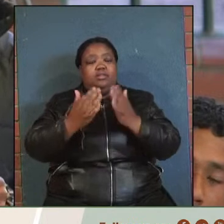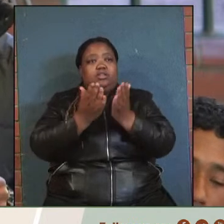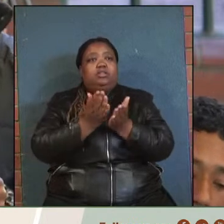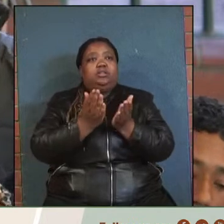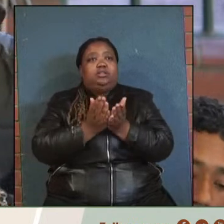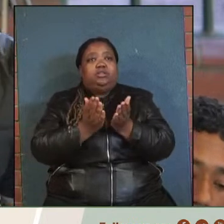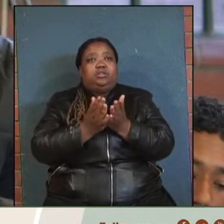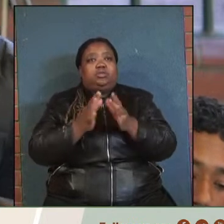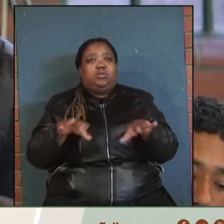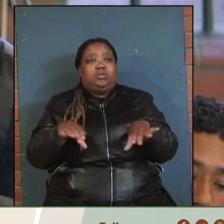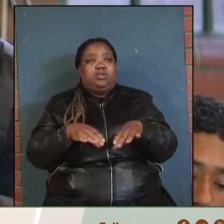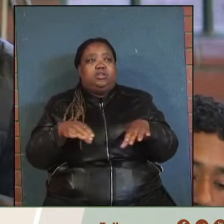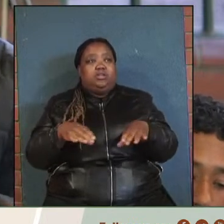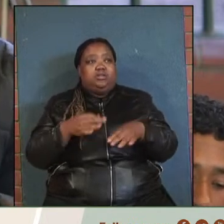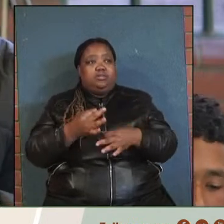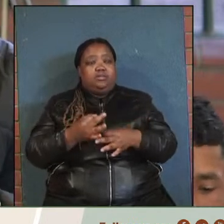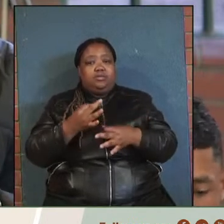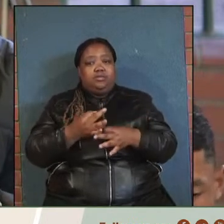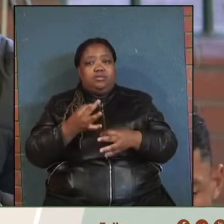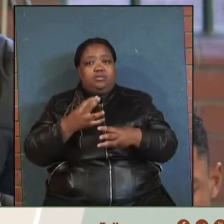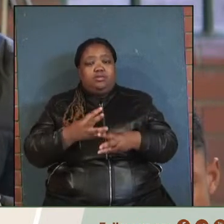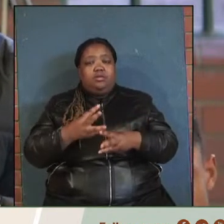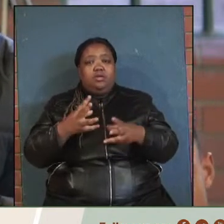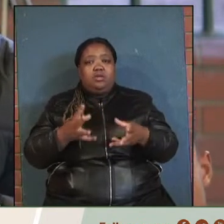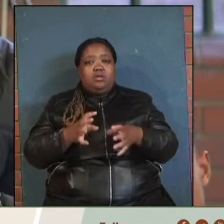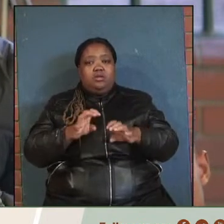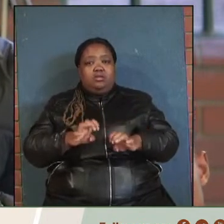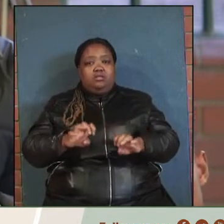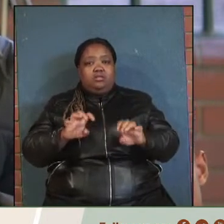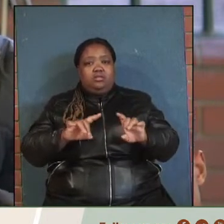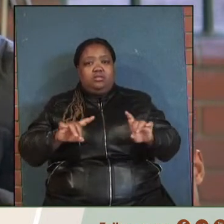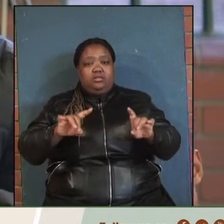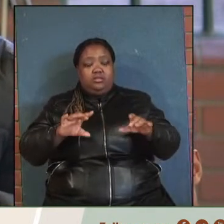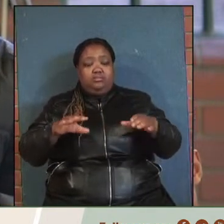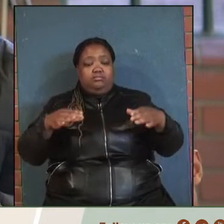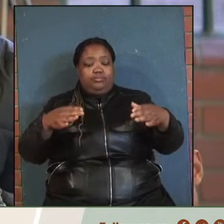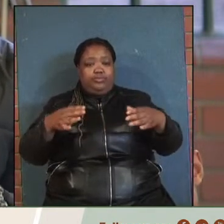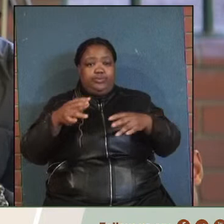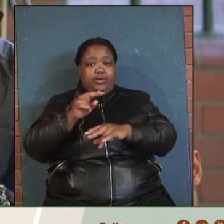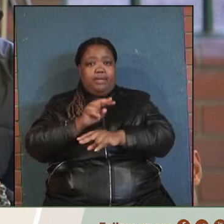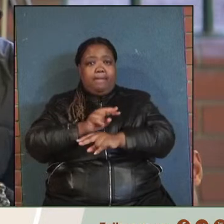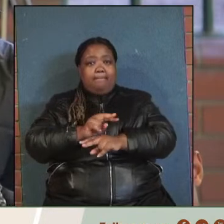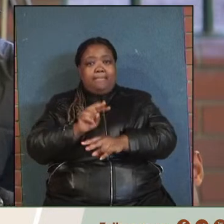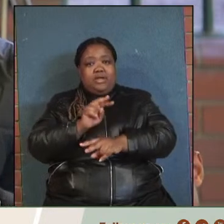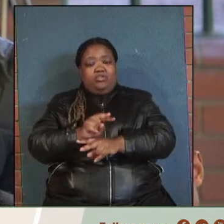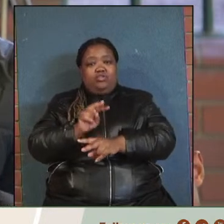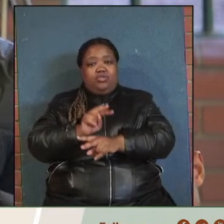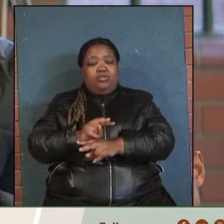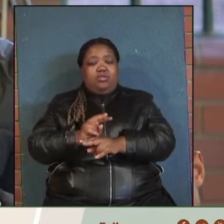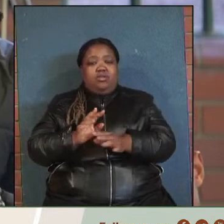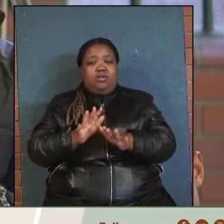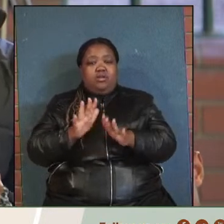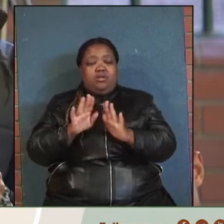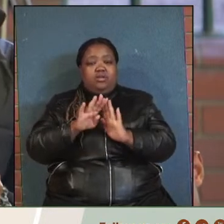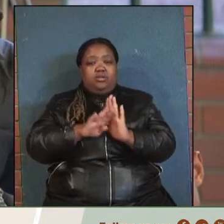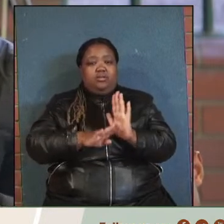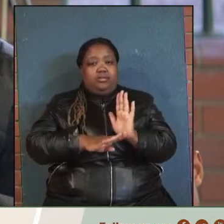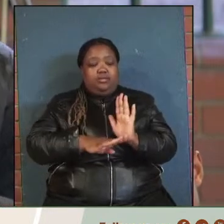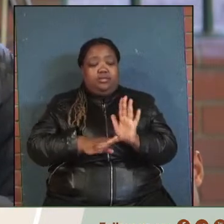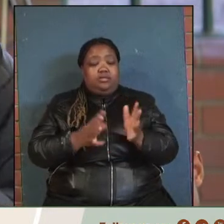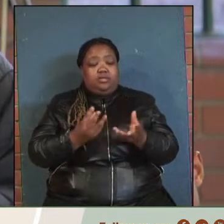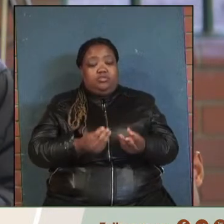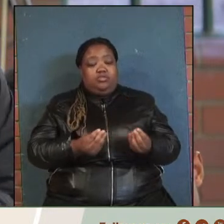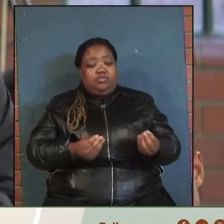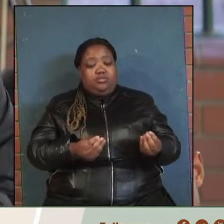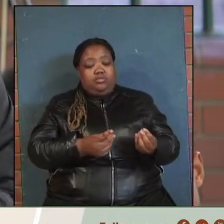parent education classes, mentoring programs, and respite care are some of the many ways to keep children